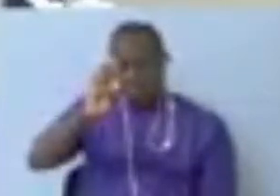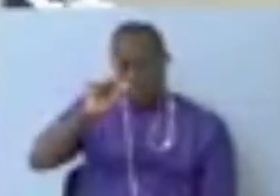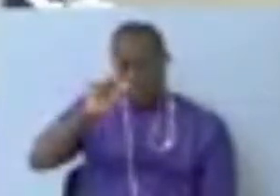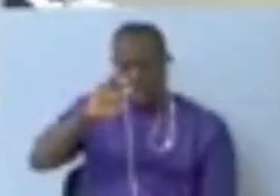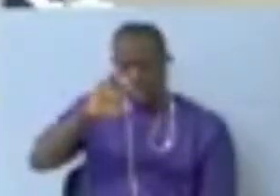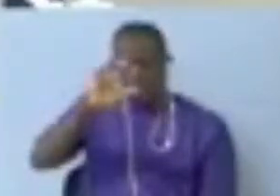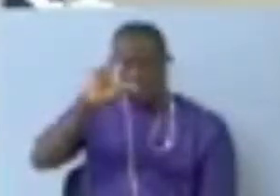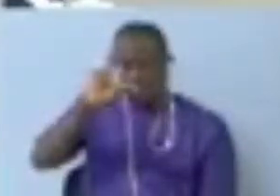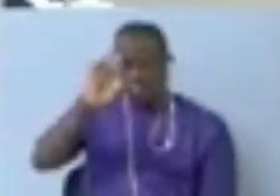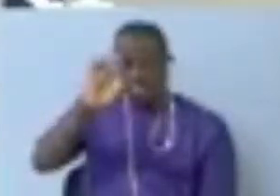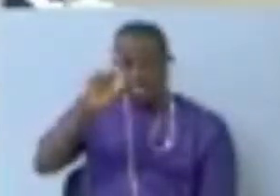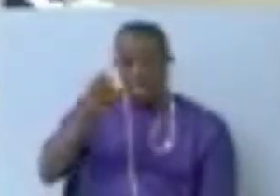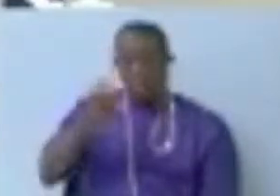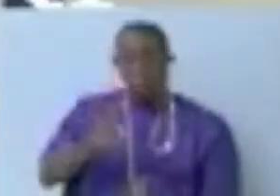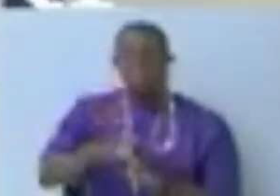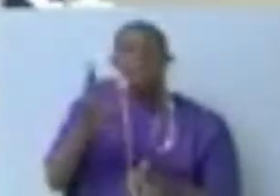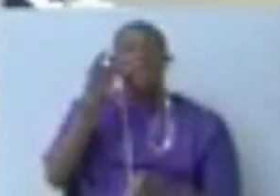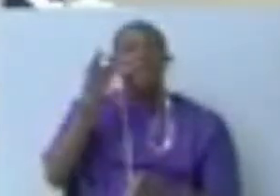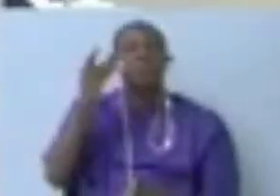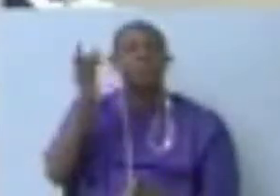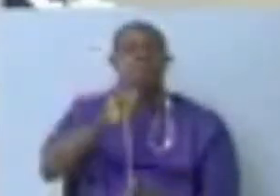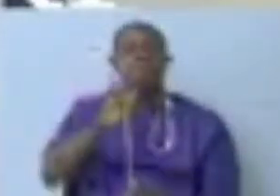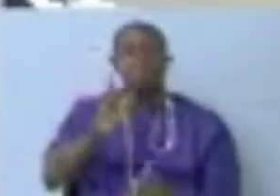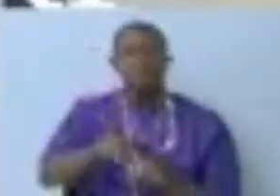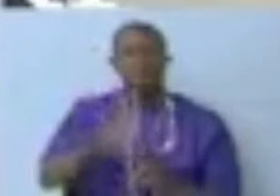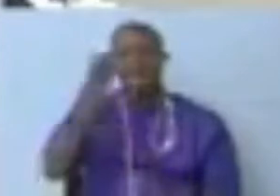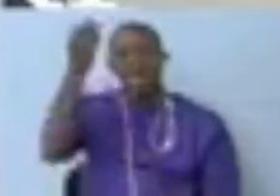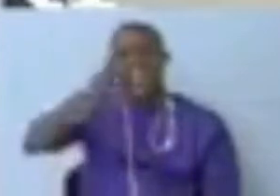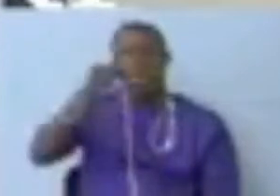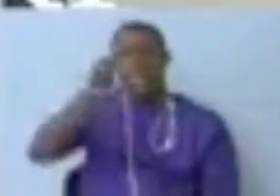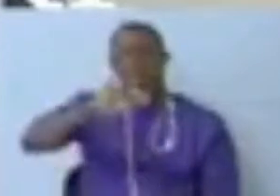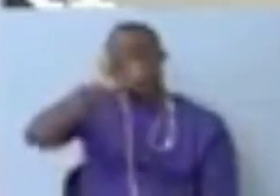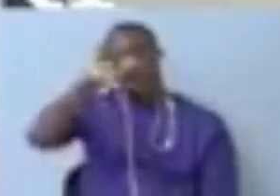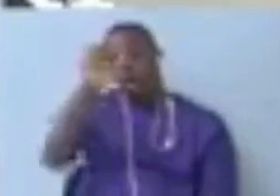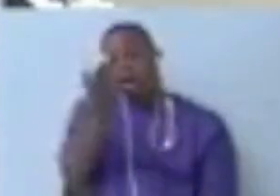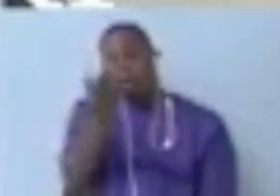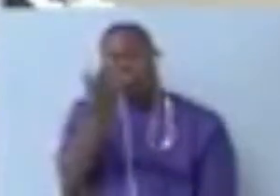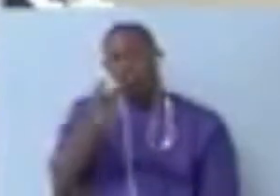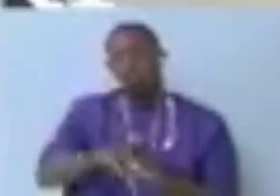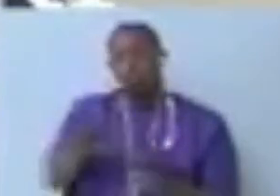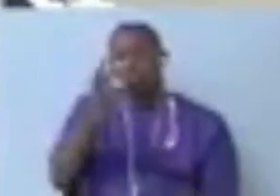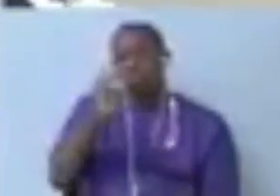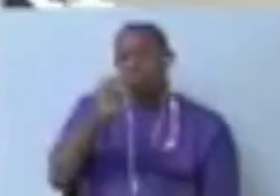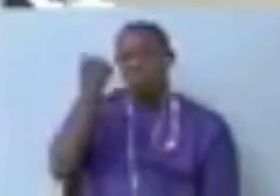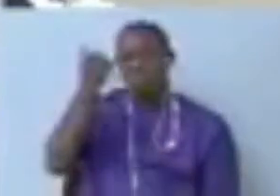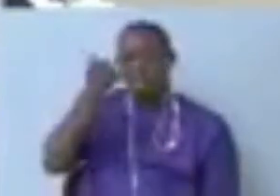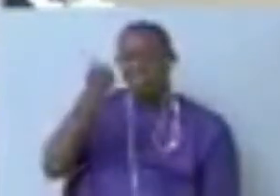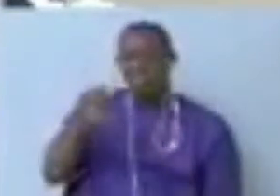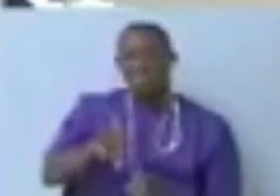19th of August 1996. From